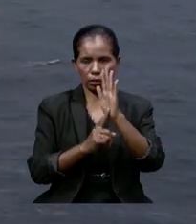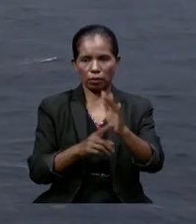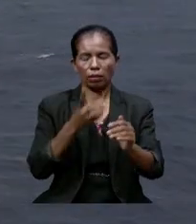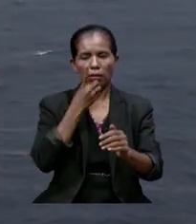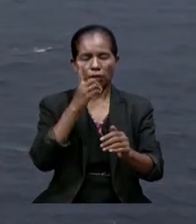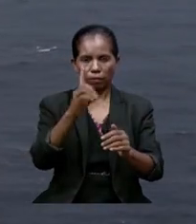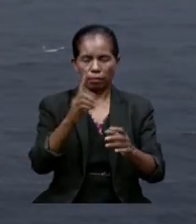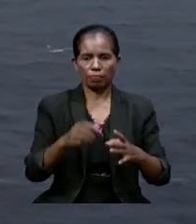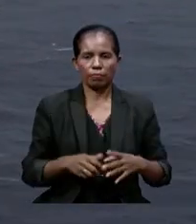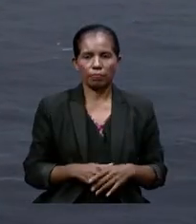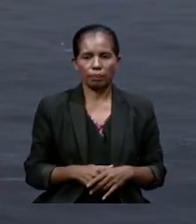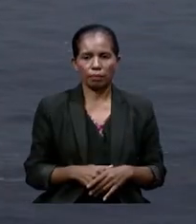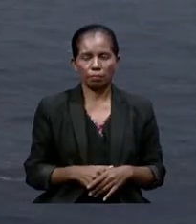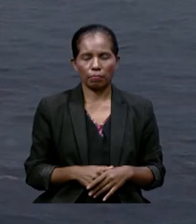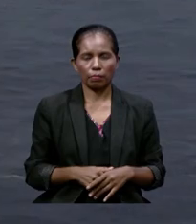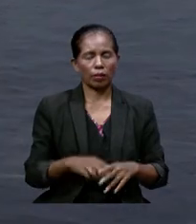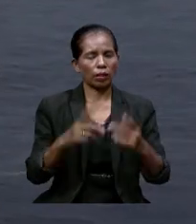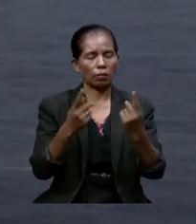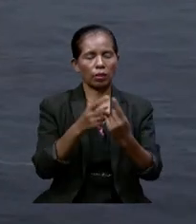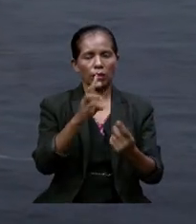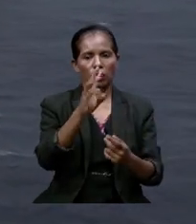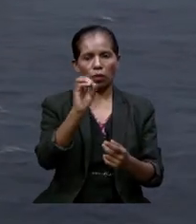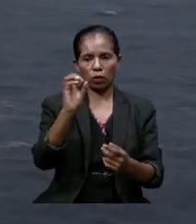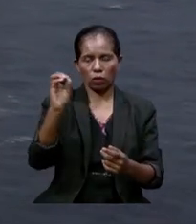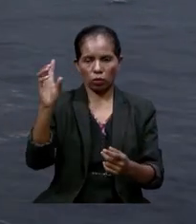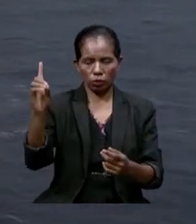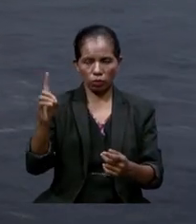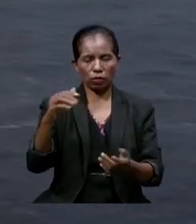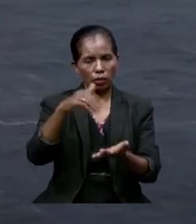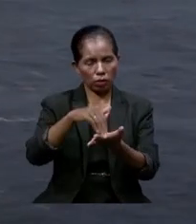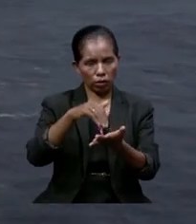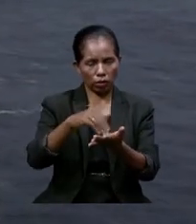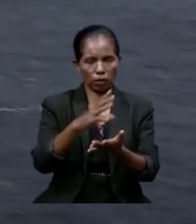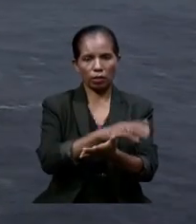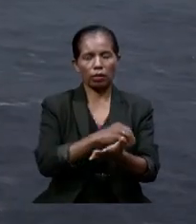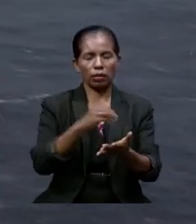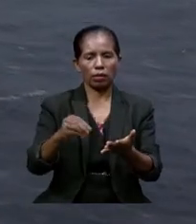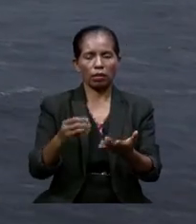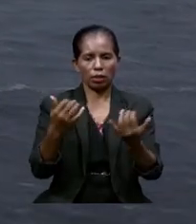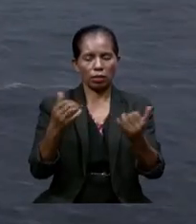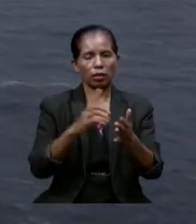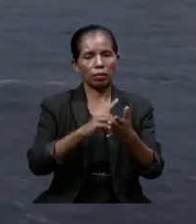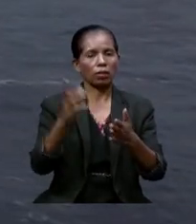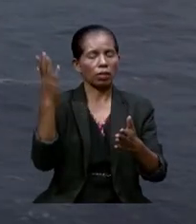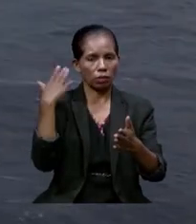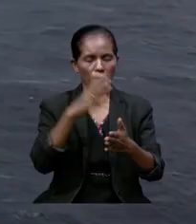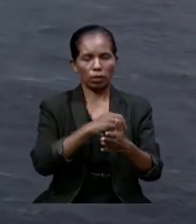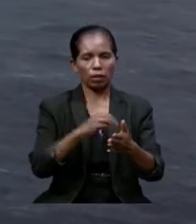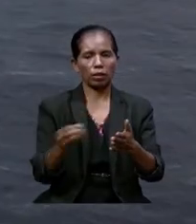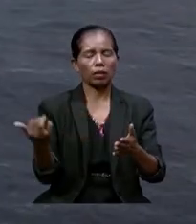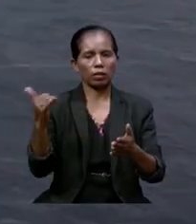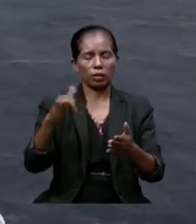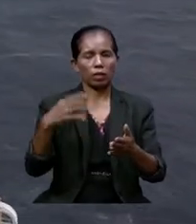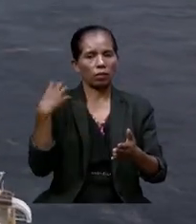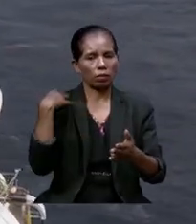Sunrise. Companhia Wood Australia ha huona estudo viabilidade Greater Sunrise ne ia semana kotuk ia siran ia